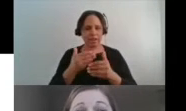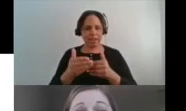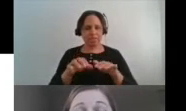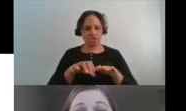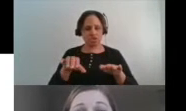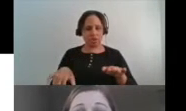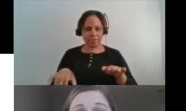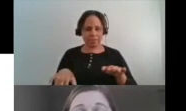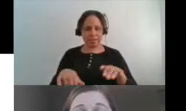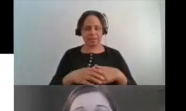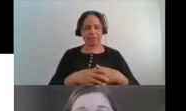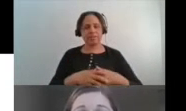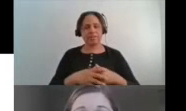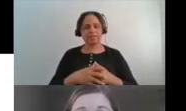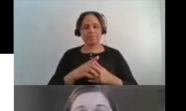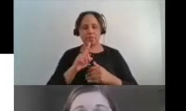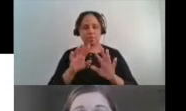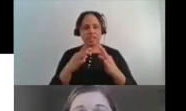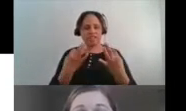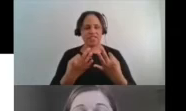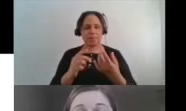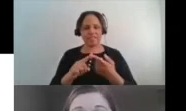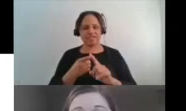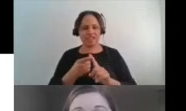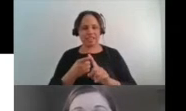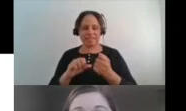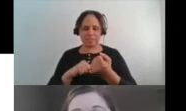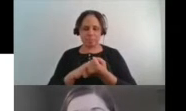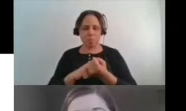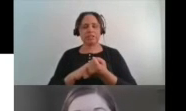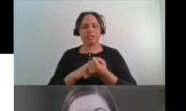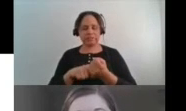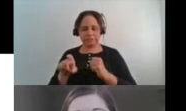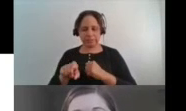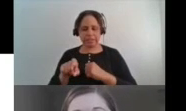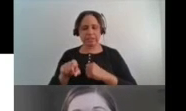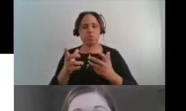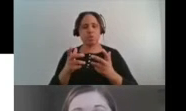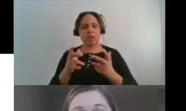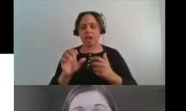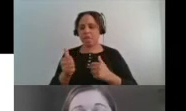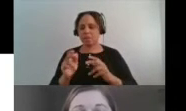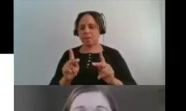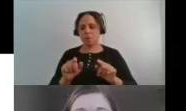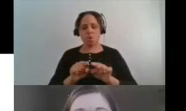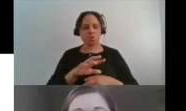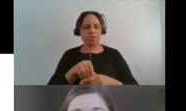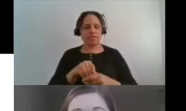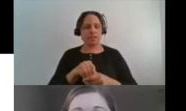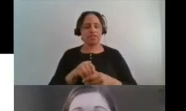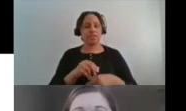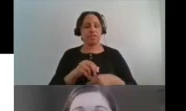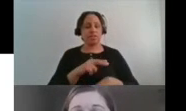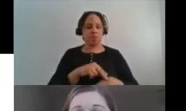a family, friends kind of process. We want other people to be involved. And then, of course, there's privacy